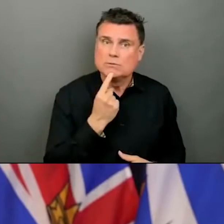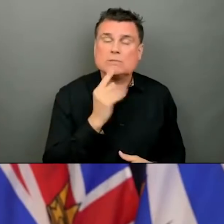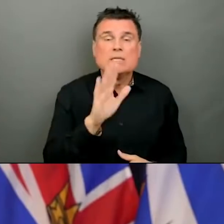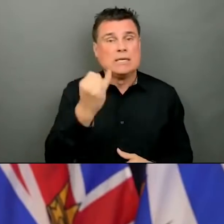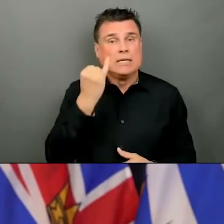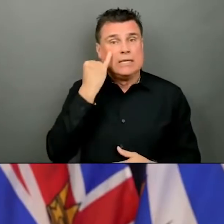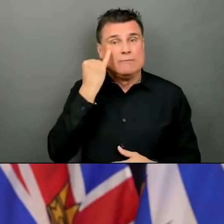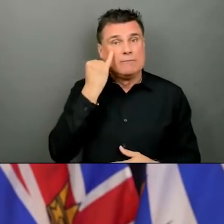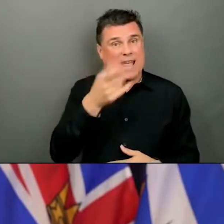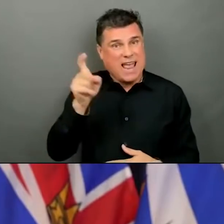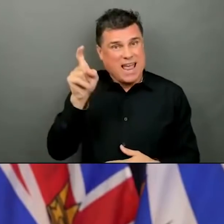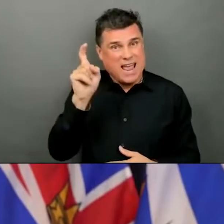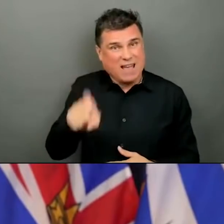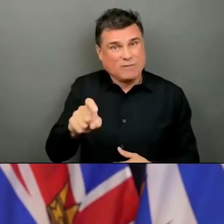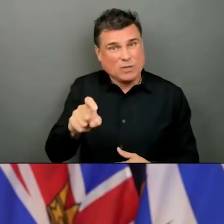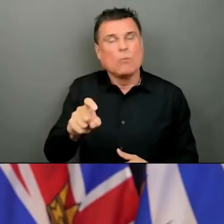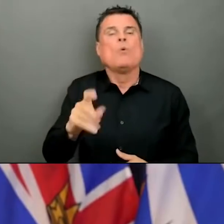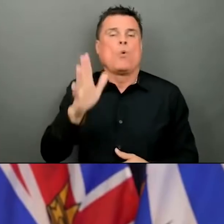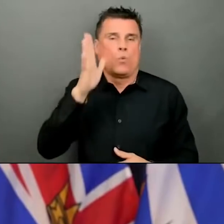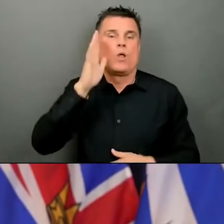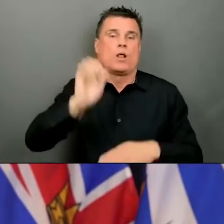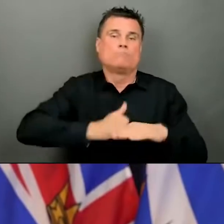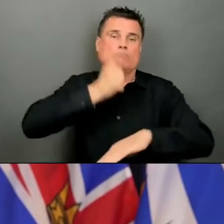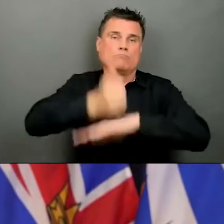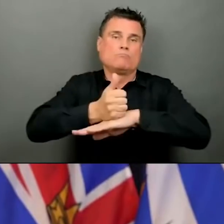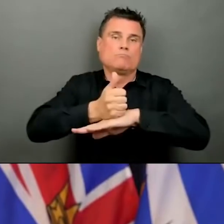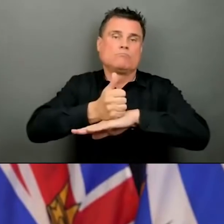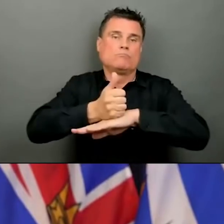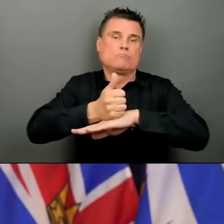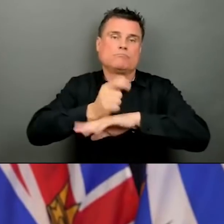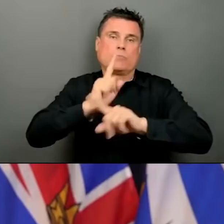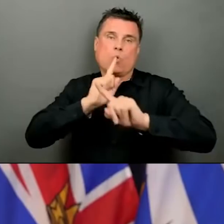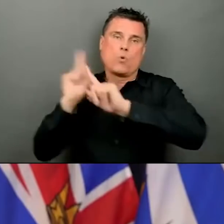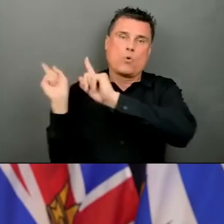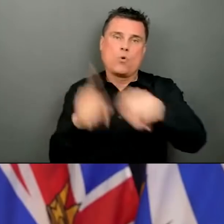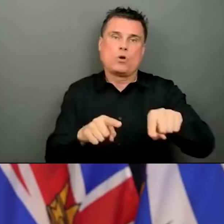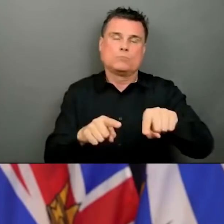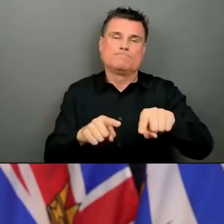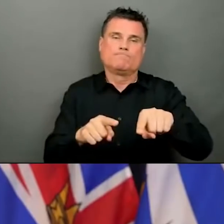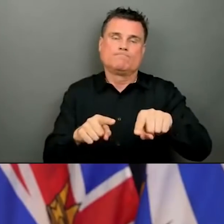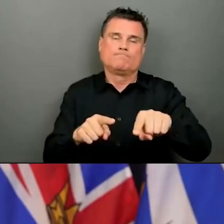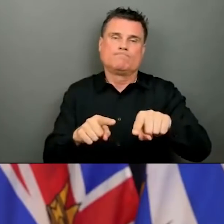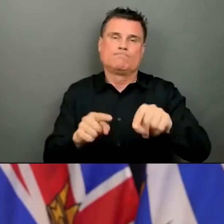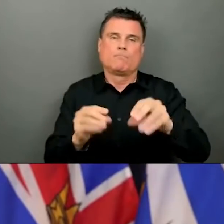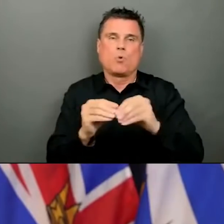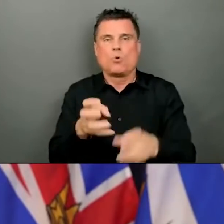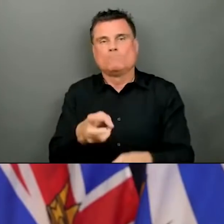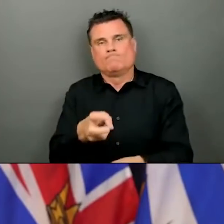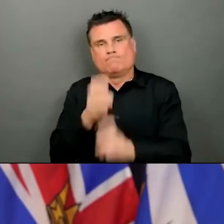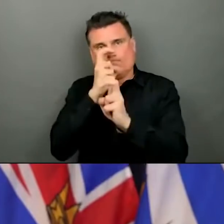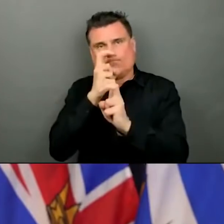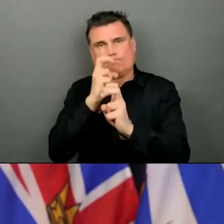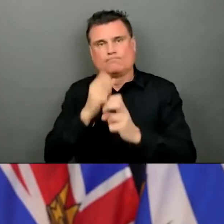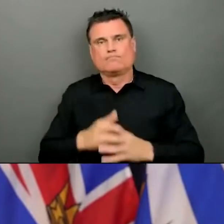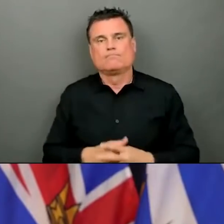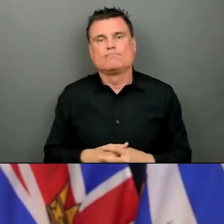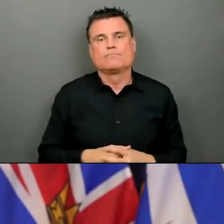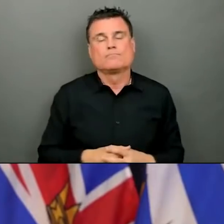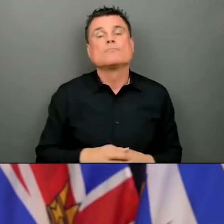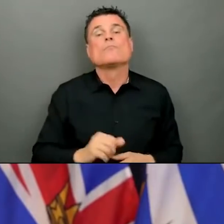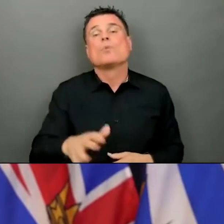people's ability to leave their health authority. This will be conducted through random audits, not unlike